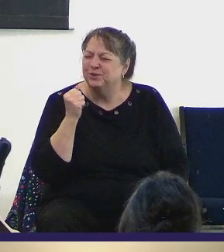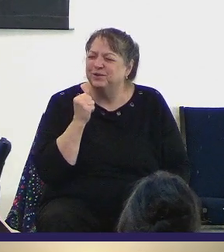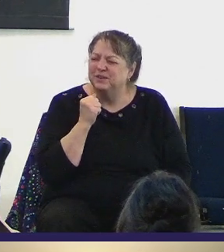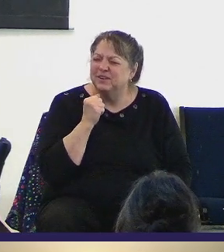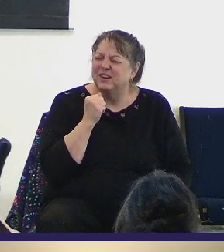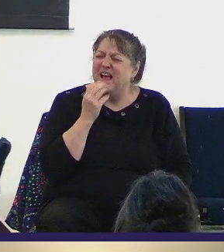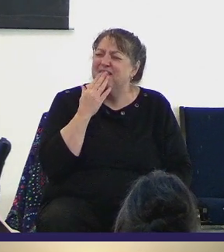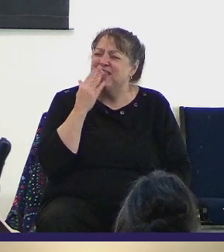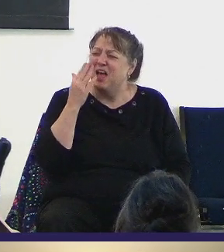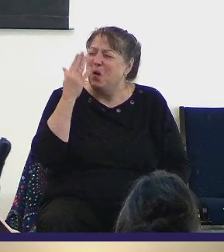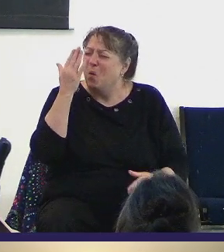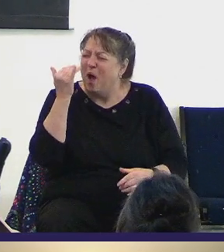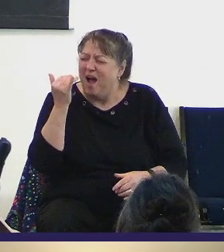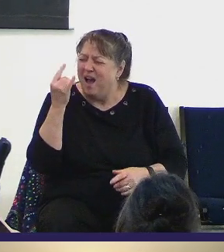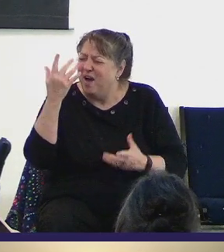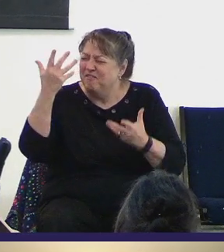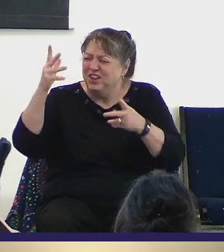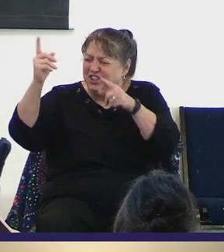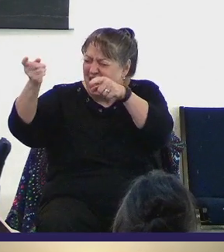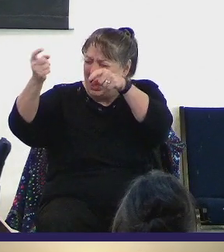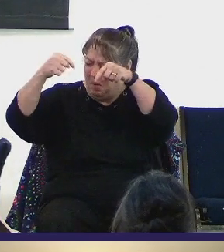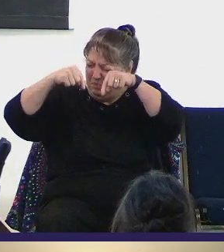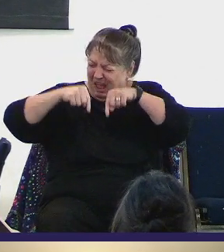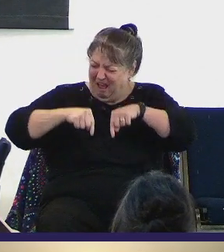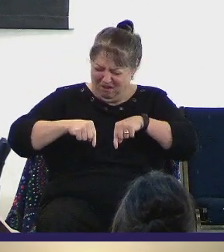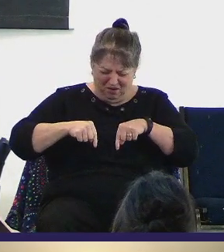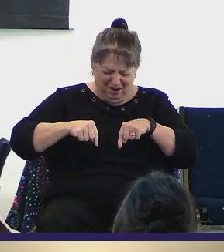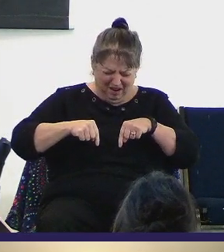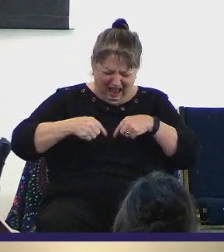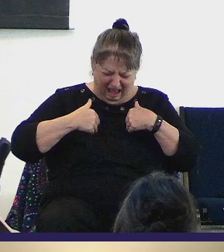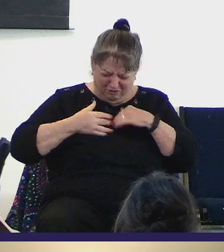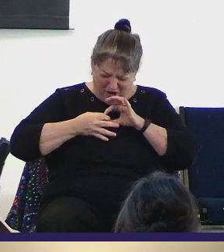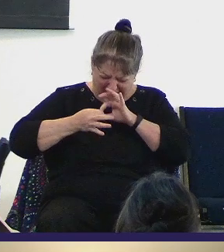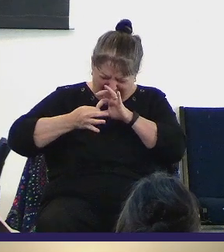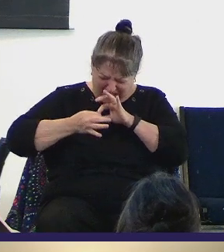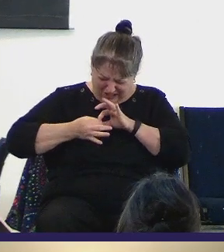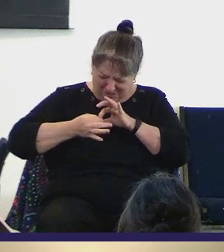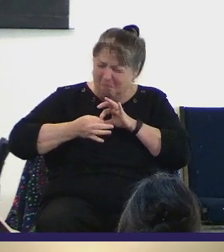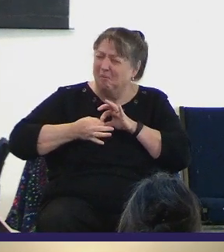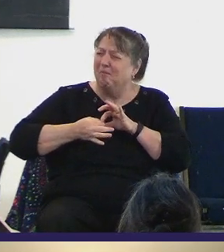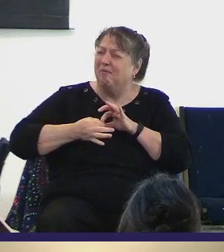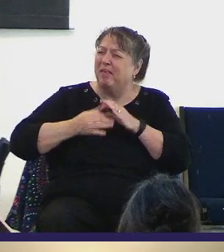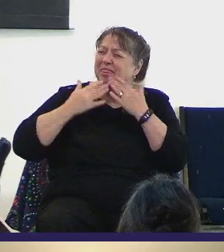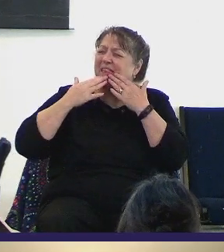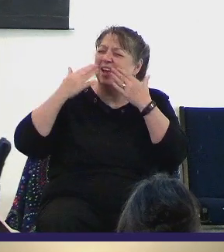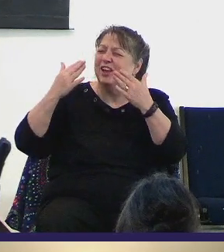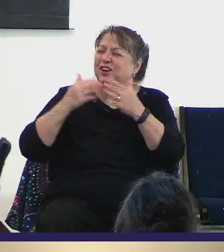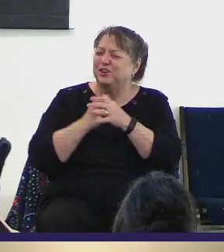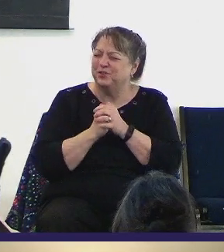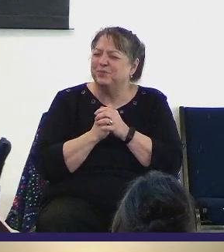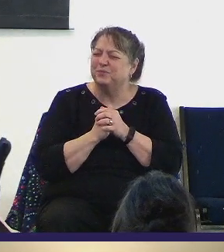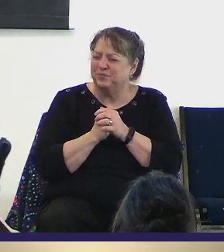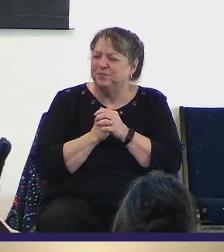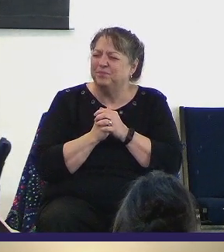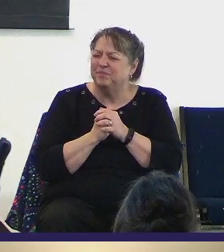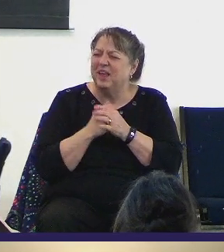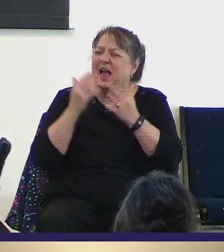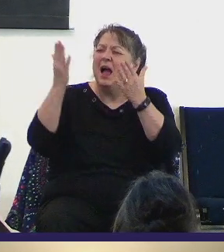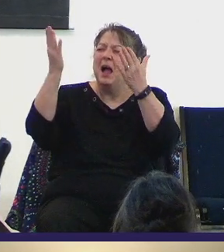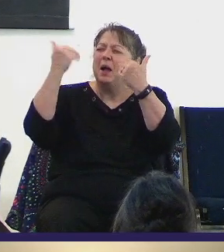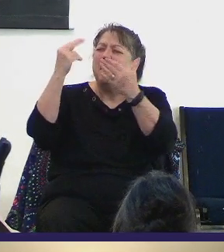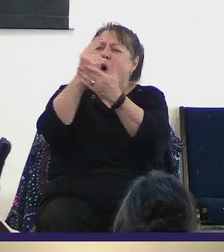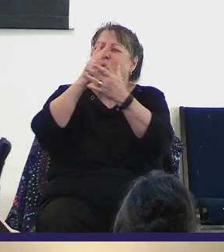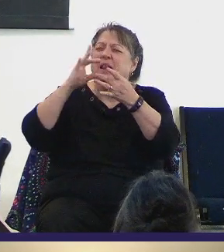came down here and wanted this relationship with us. And Father, I pray that your Spirit will move